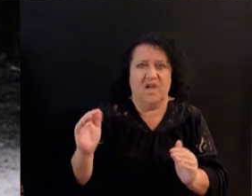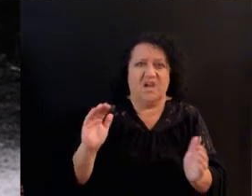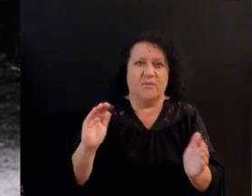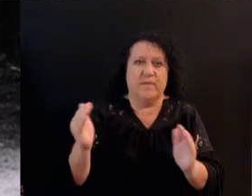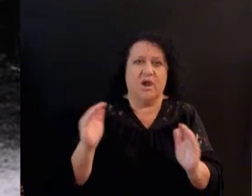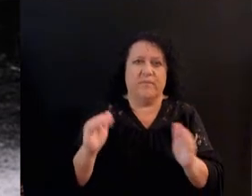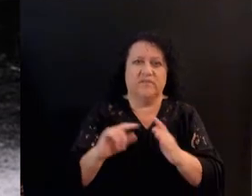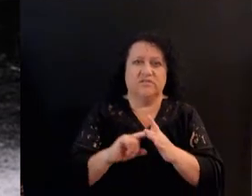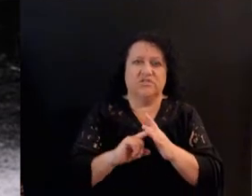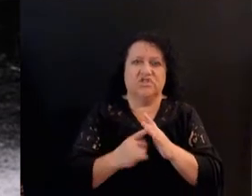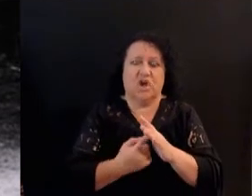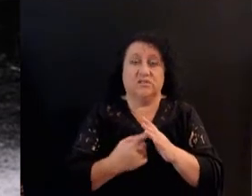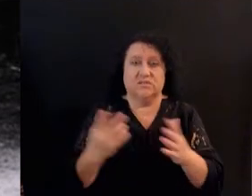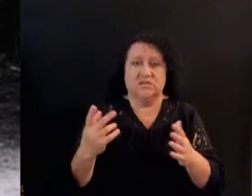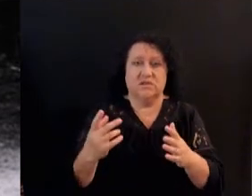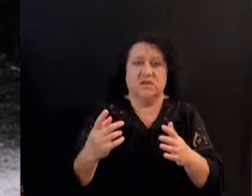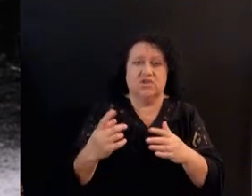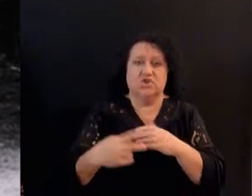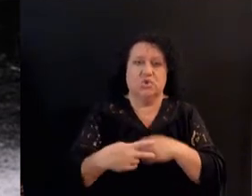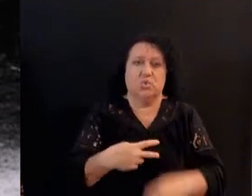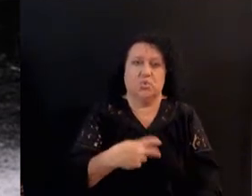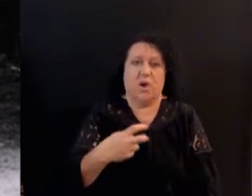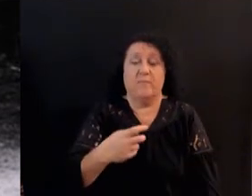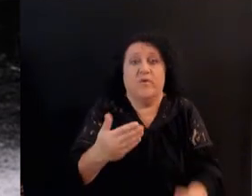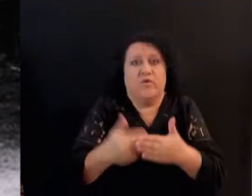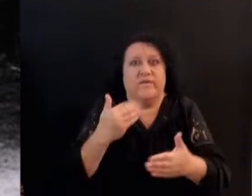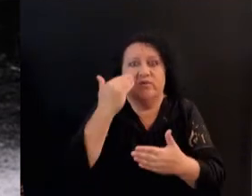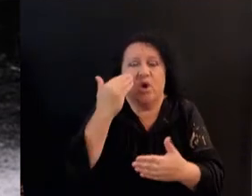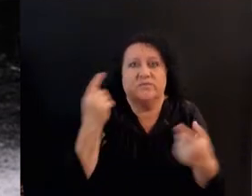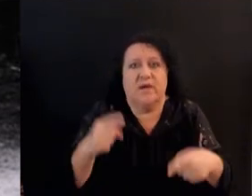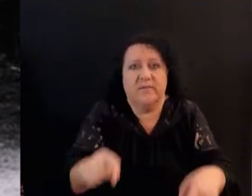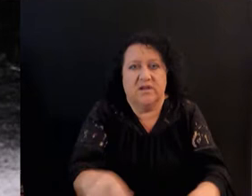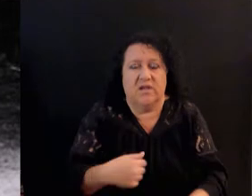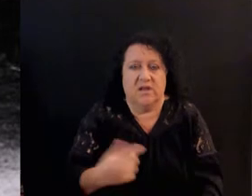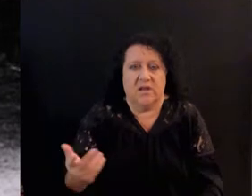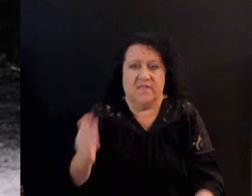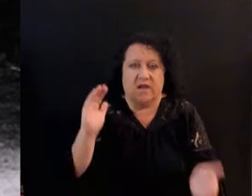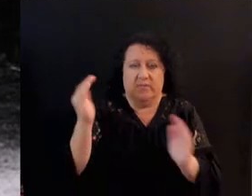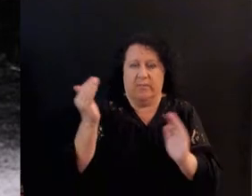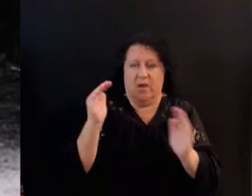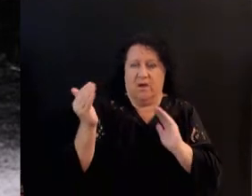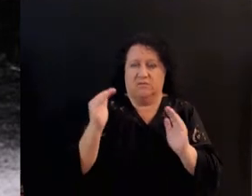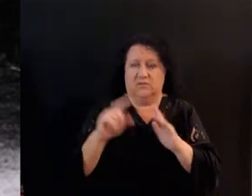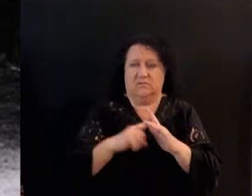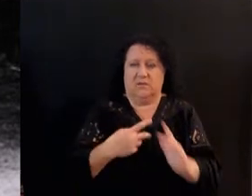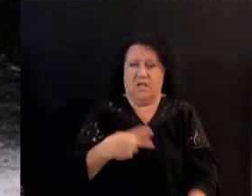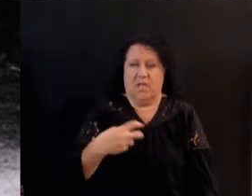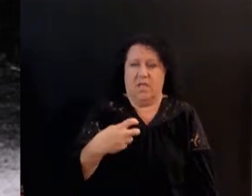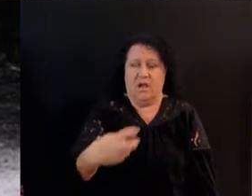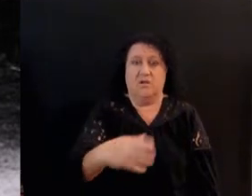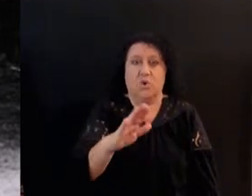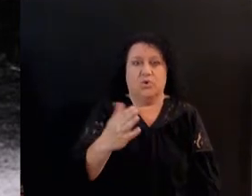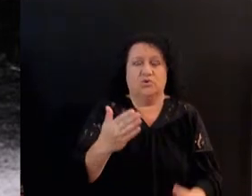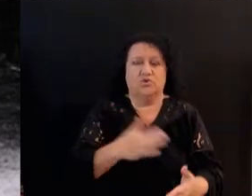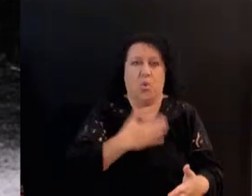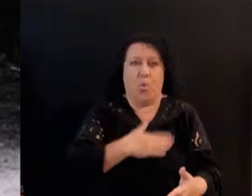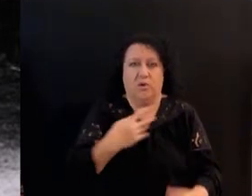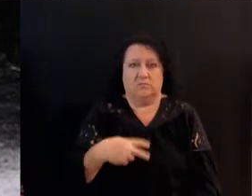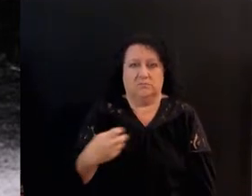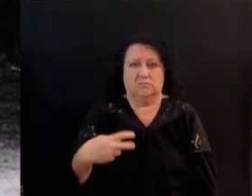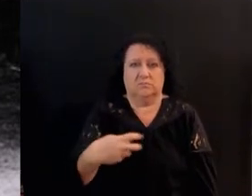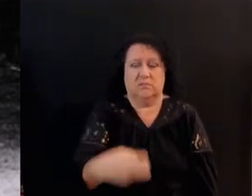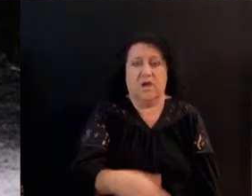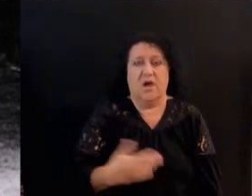you even know what's happening, it is robbing you of whatever gratitude you had, of whatever joy you had, of whatever just contentment and peace in